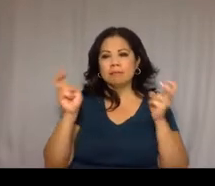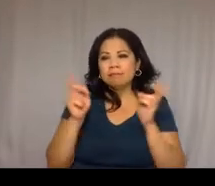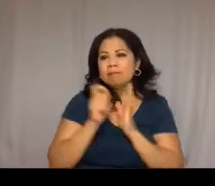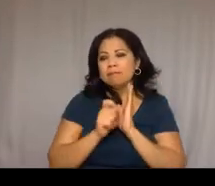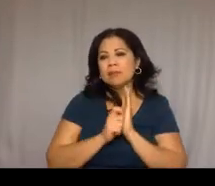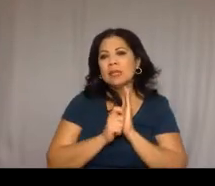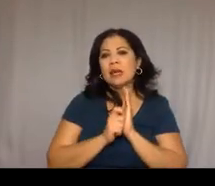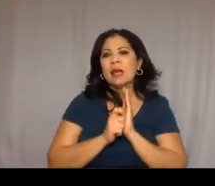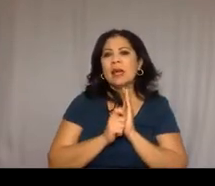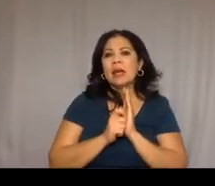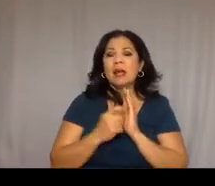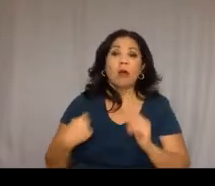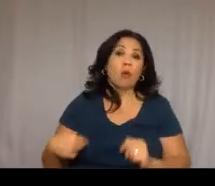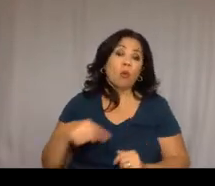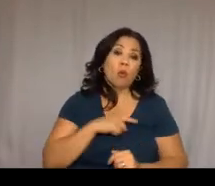we